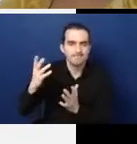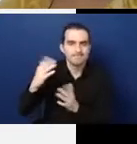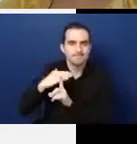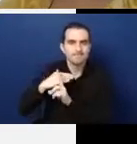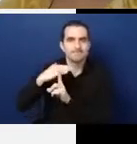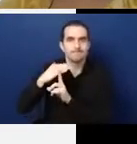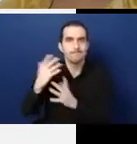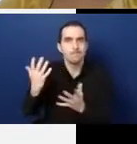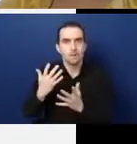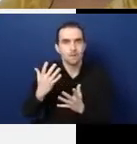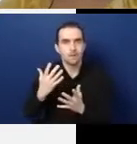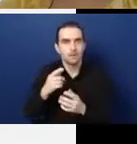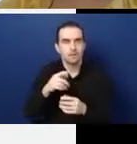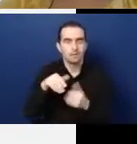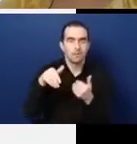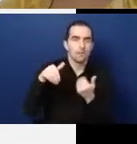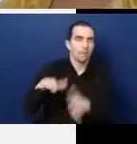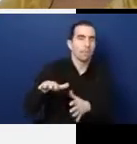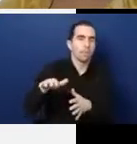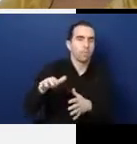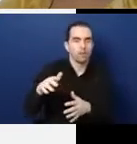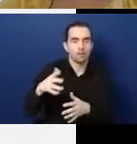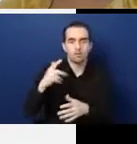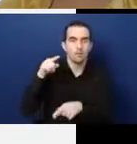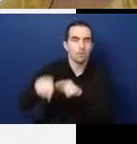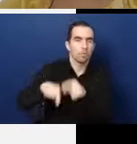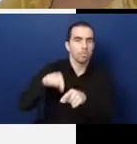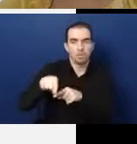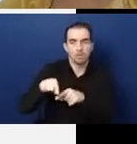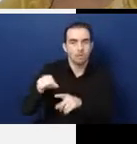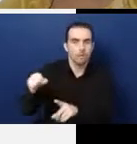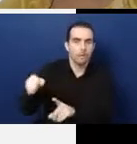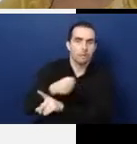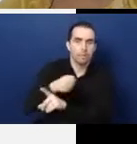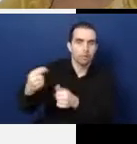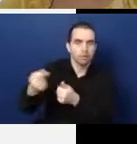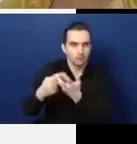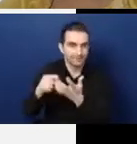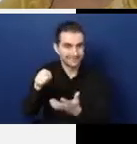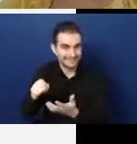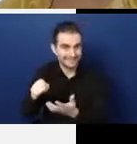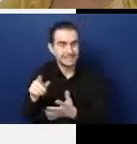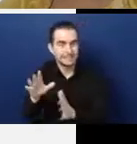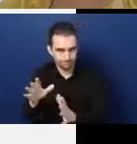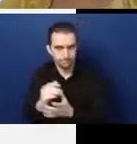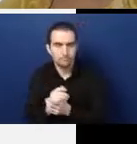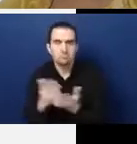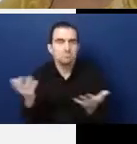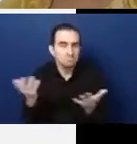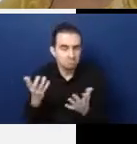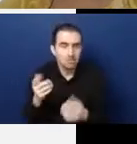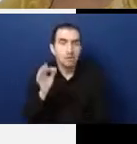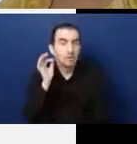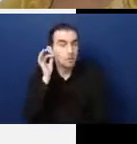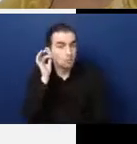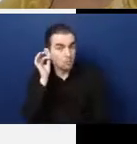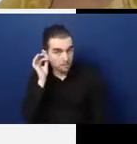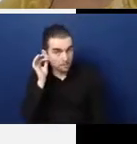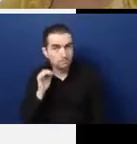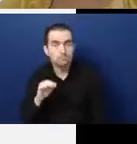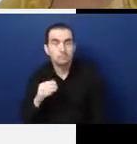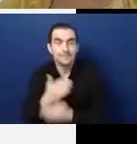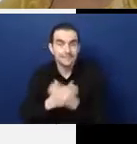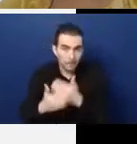are 2.9 times more likely to be victims of sexual violence. This is even worse for children